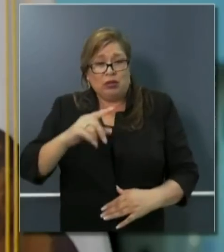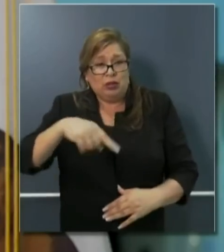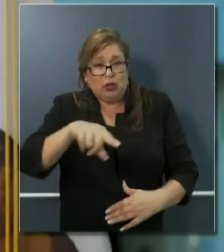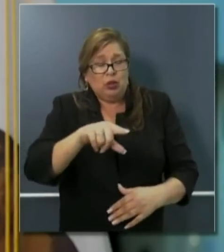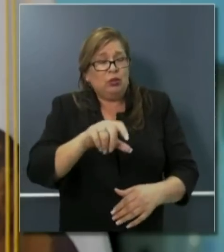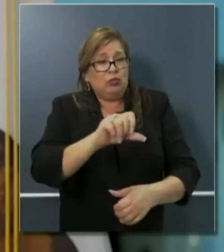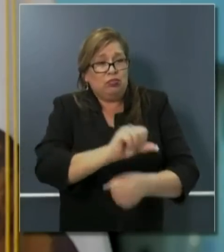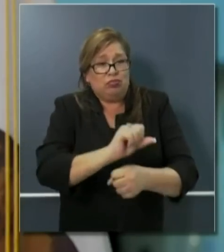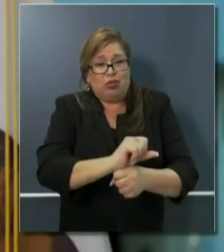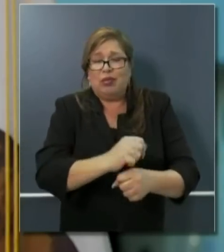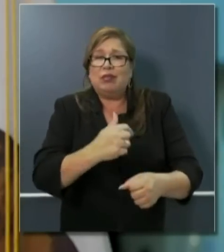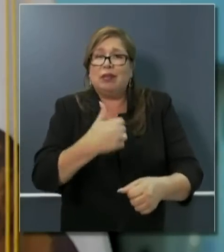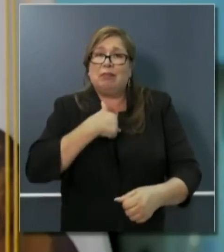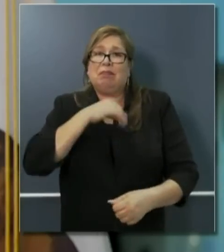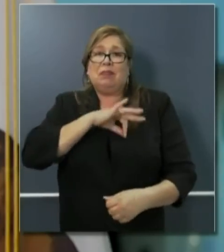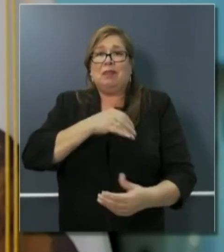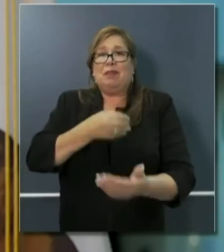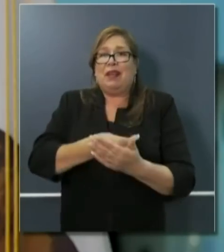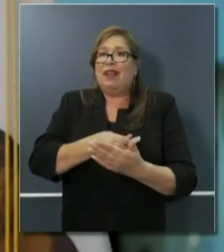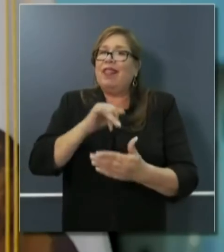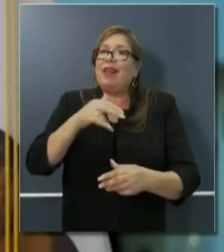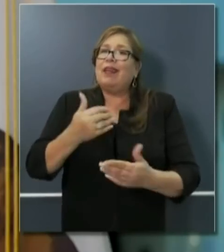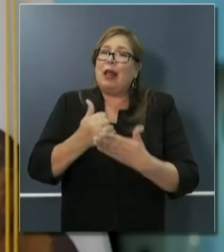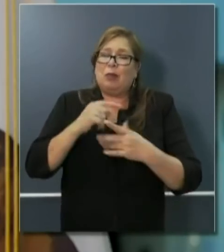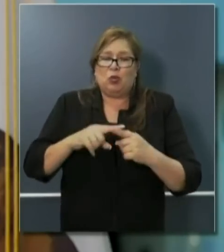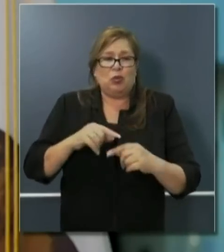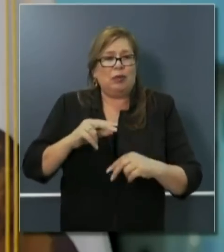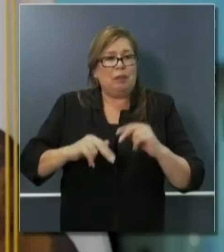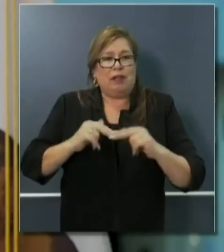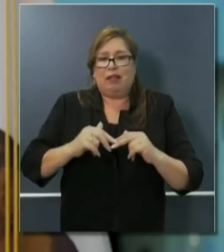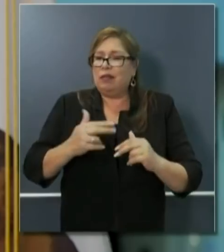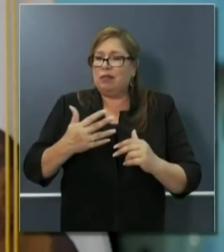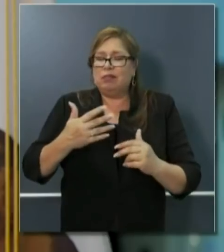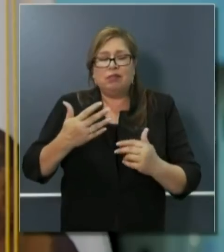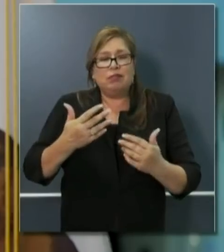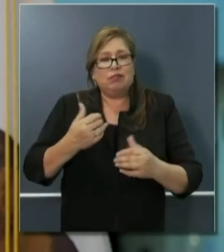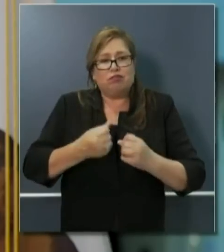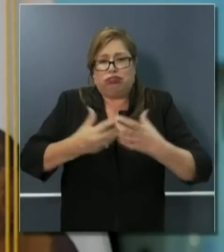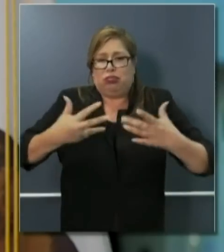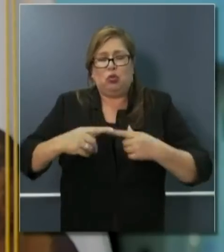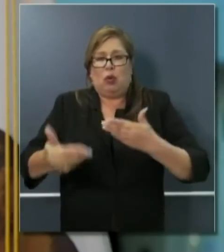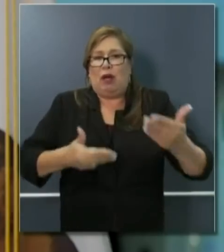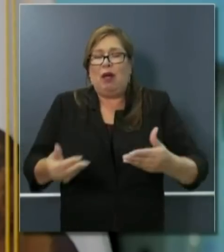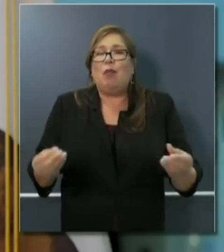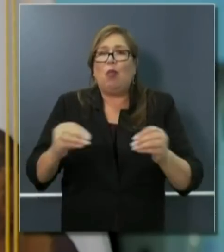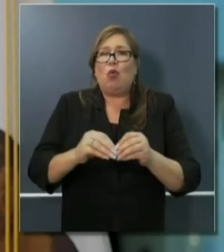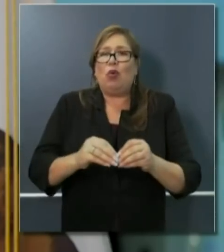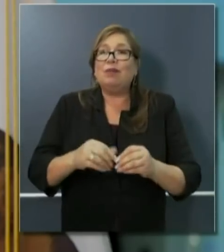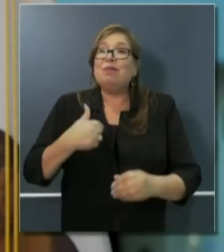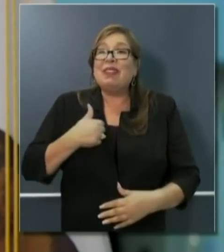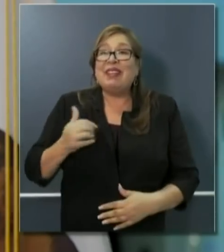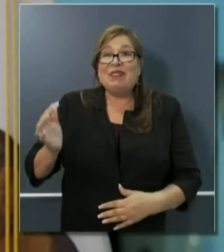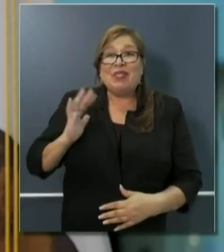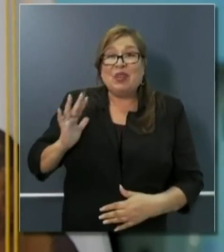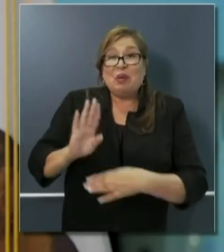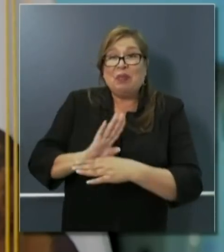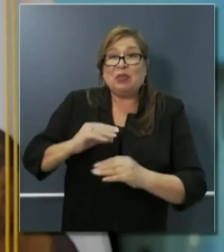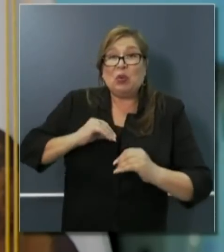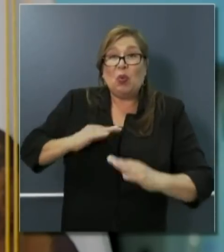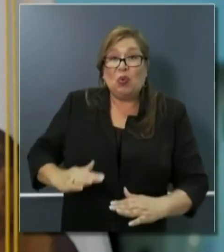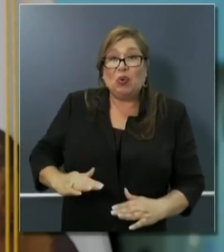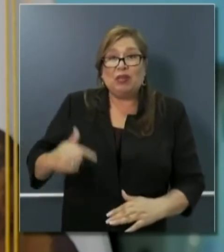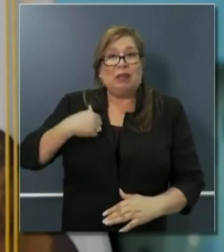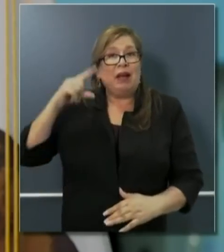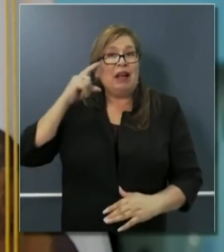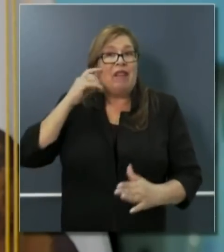support, and that helps build that demand that allows me to hire more people. And so as a former business owner, now governor, I have